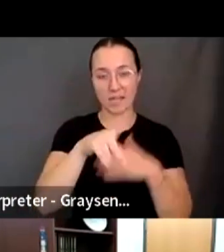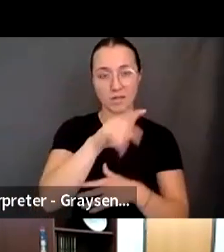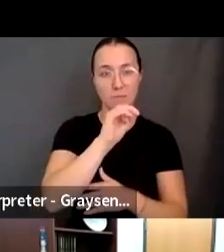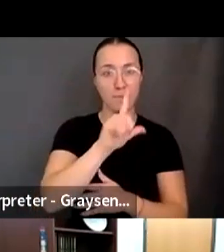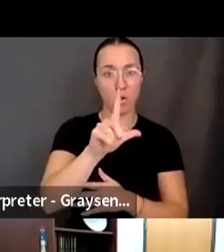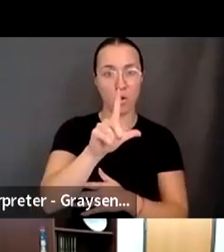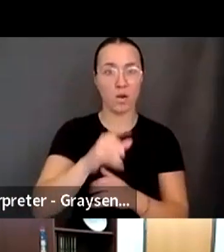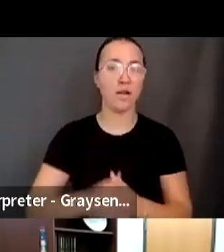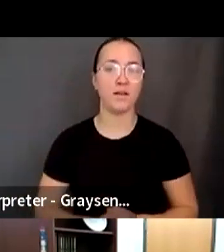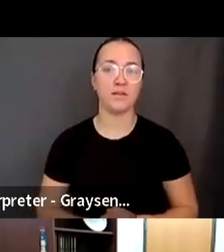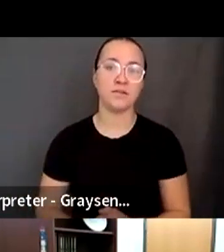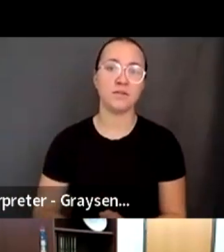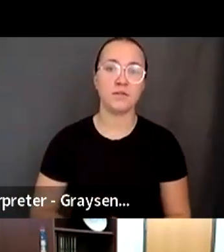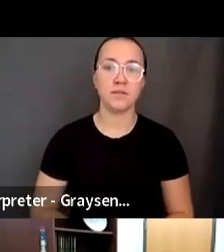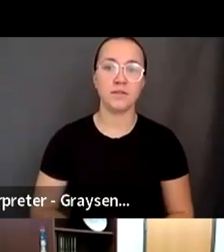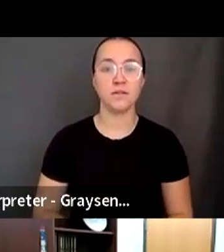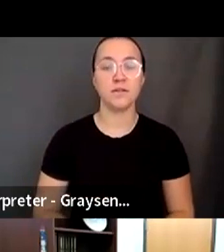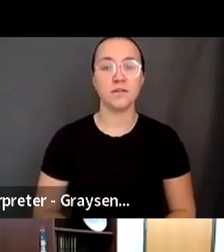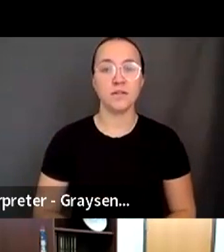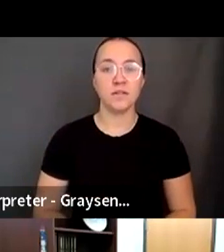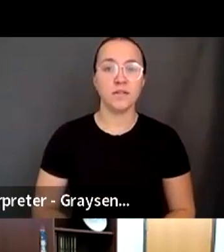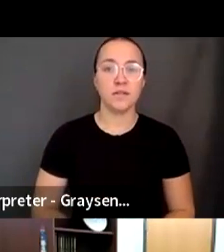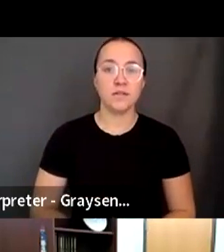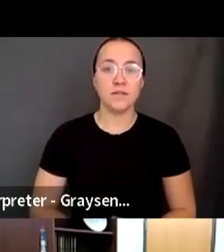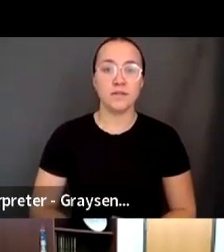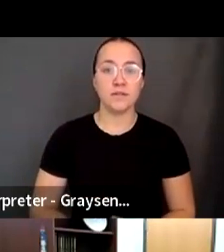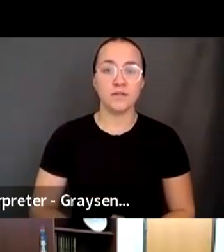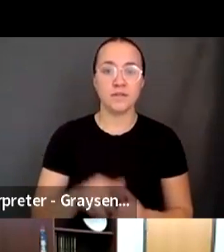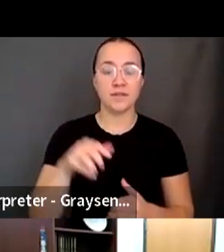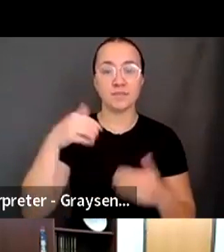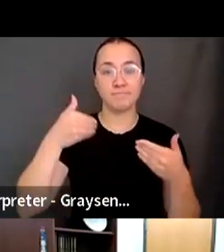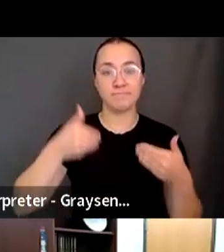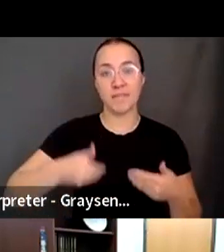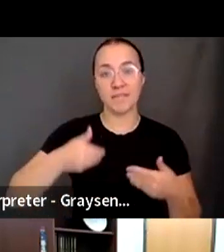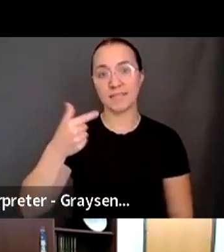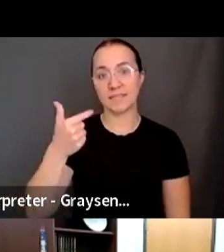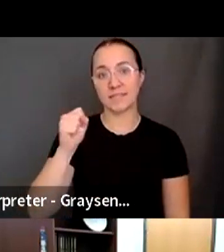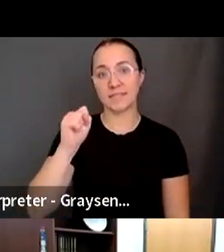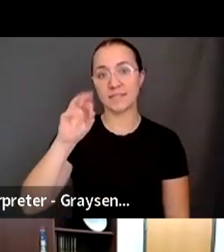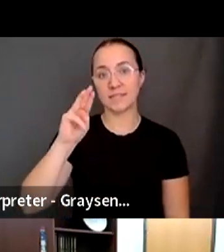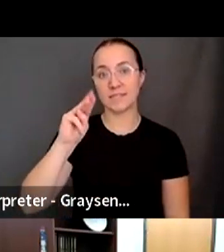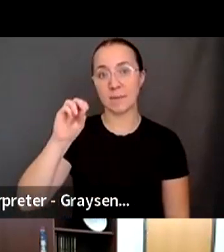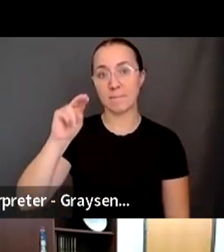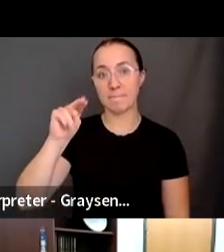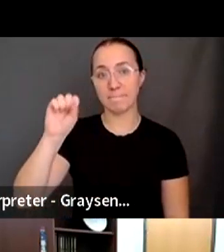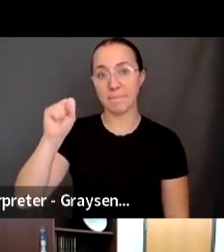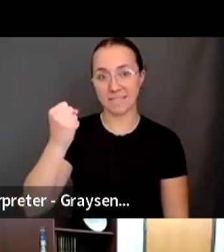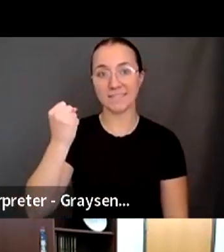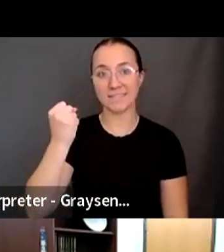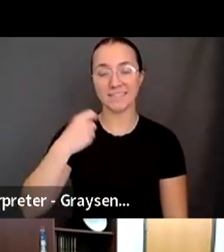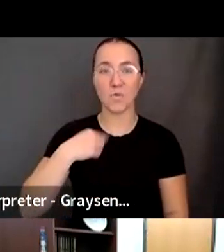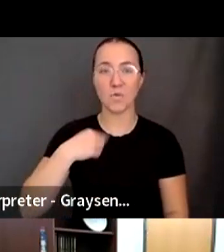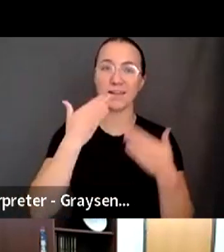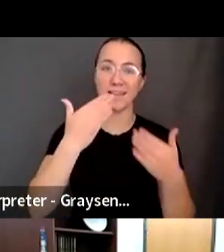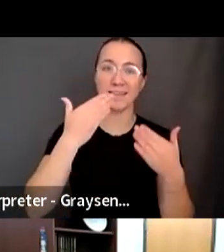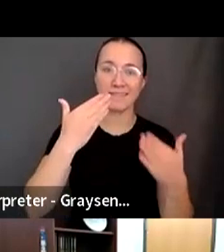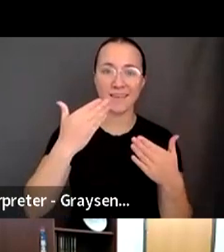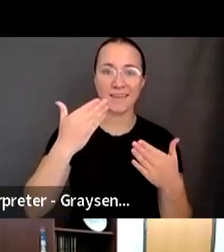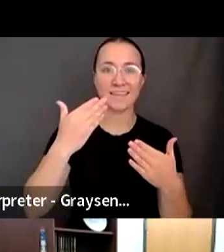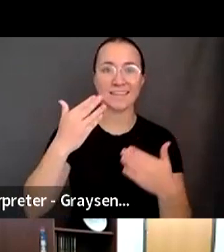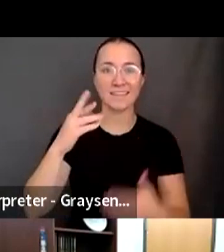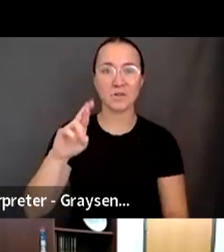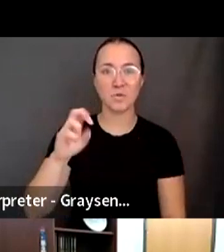This is Simmons. I'd like to thank Regis for coming into our meeting